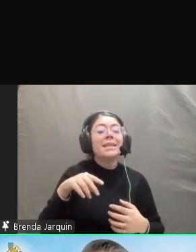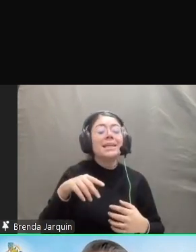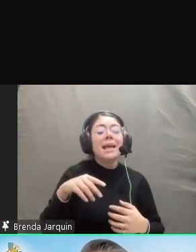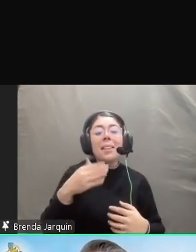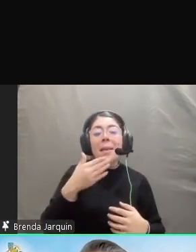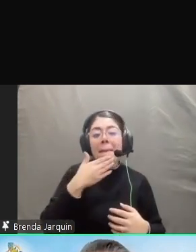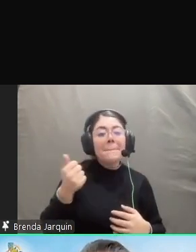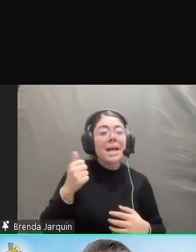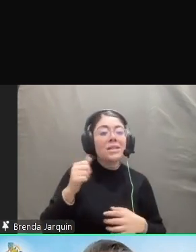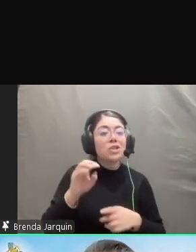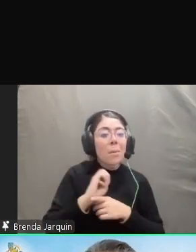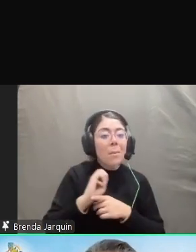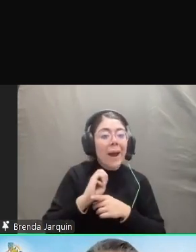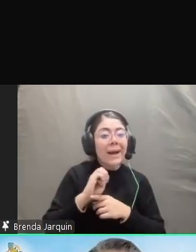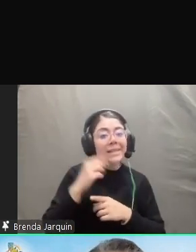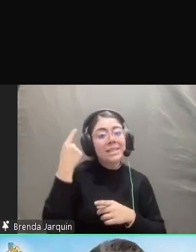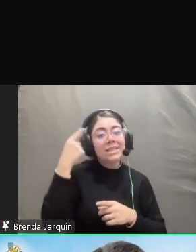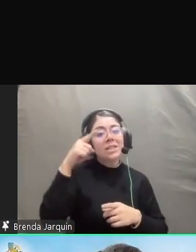And